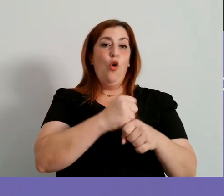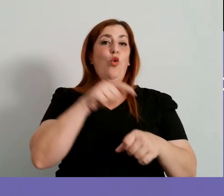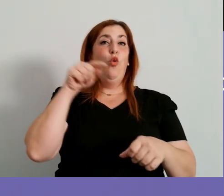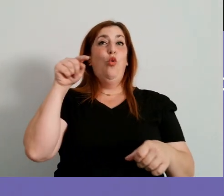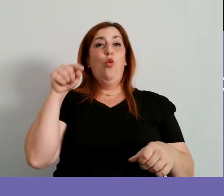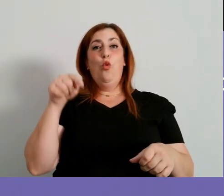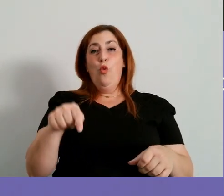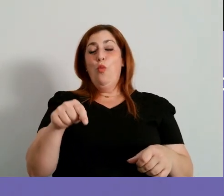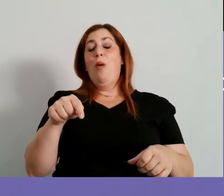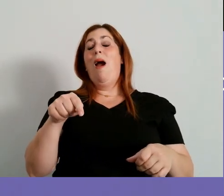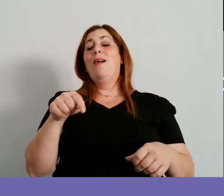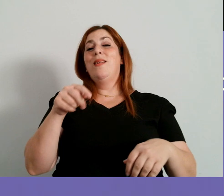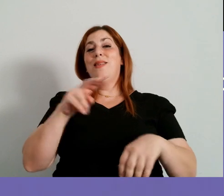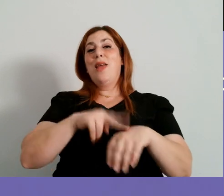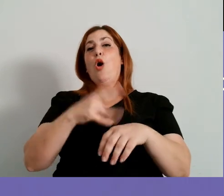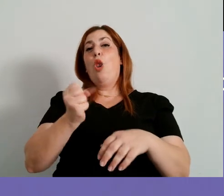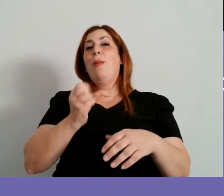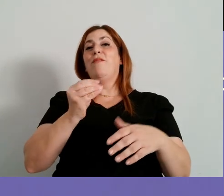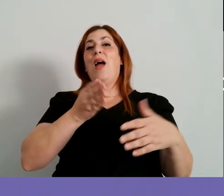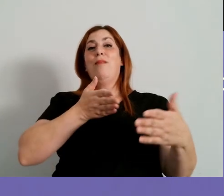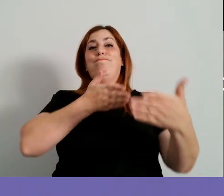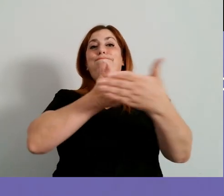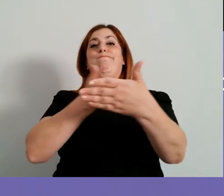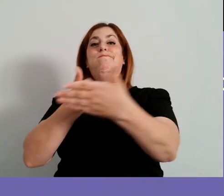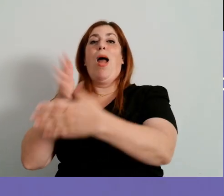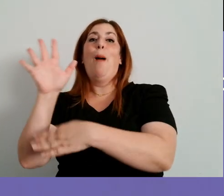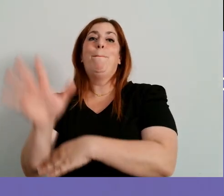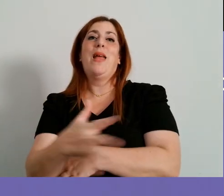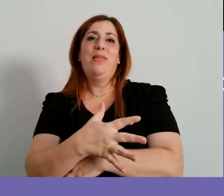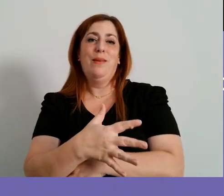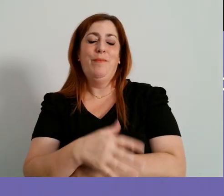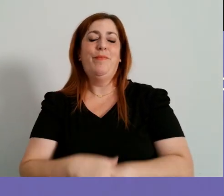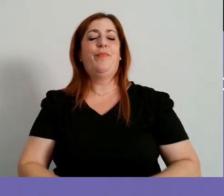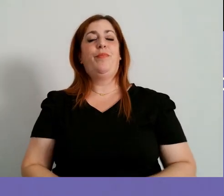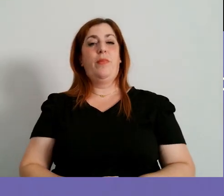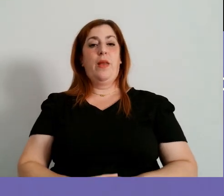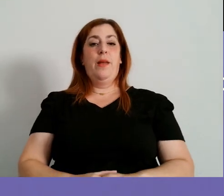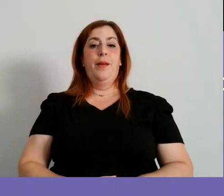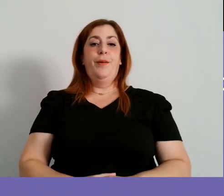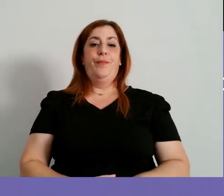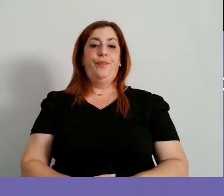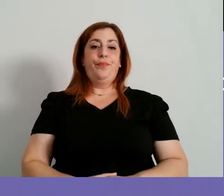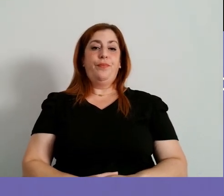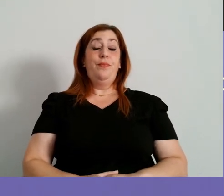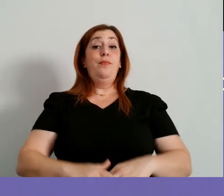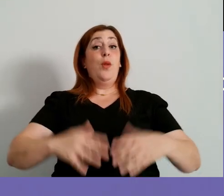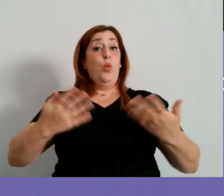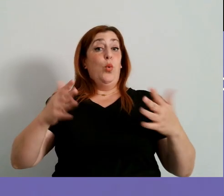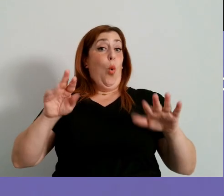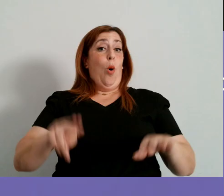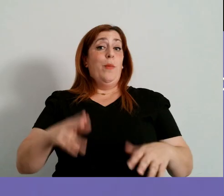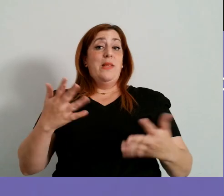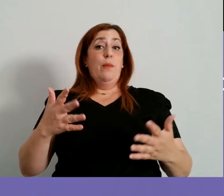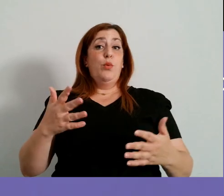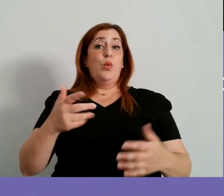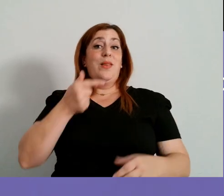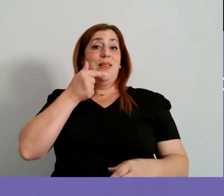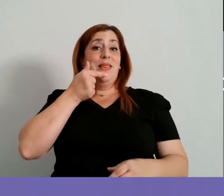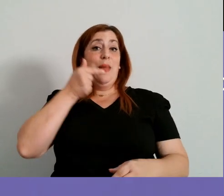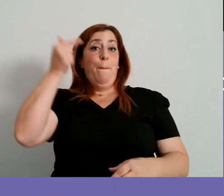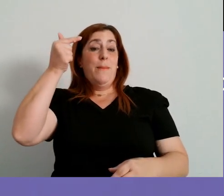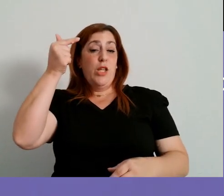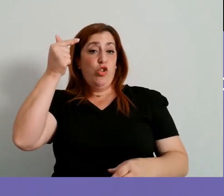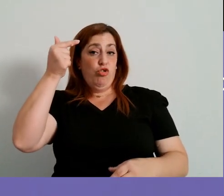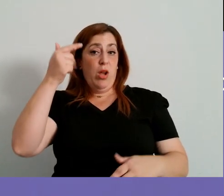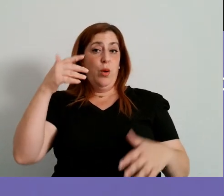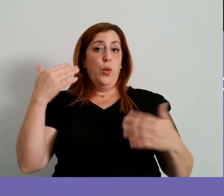sensory environments that might pose a challenge. Another sensory thing that we might not be talking about as much as we should is temperature as well,